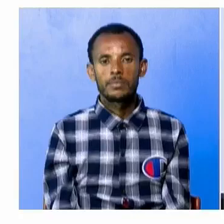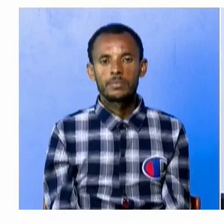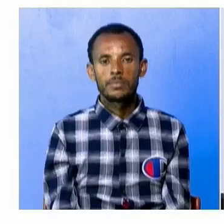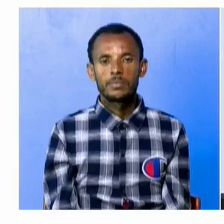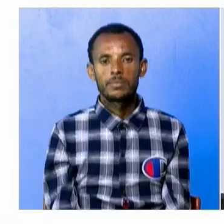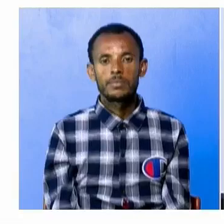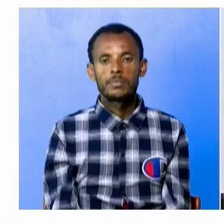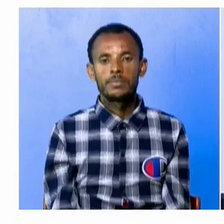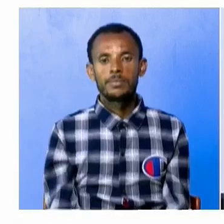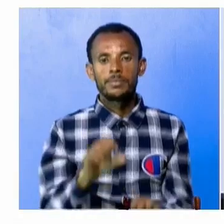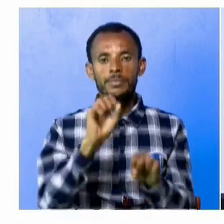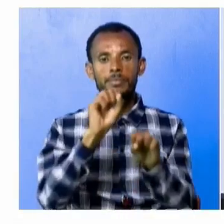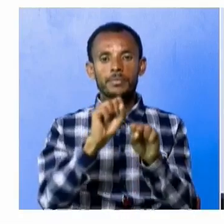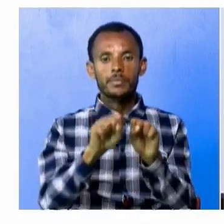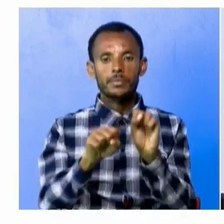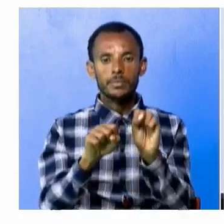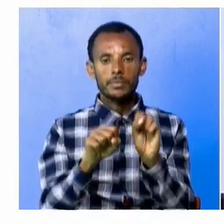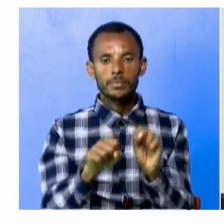So